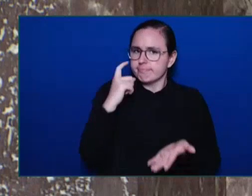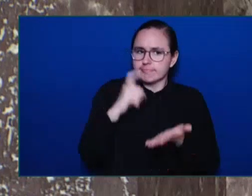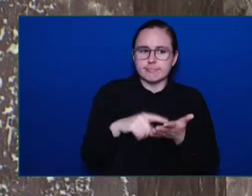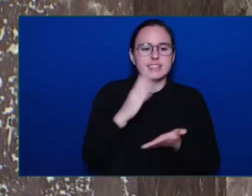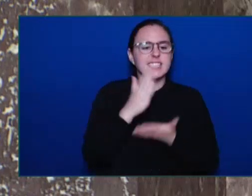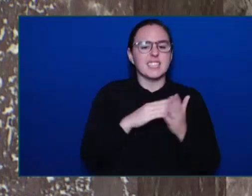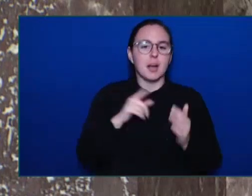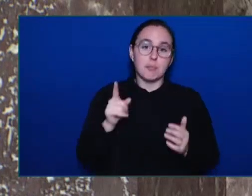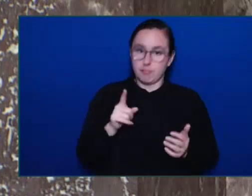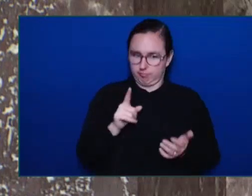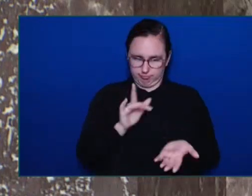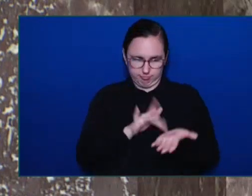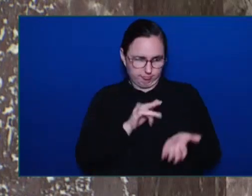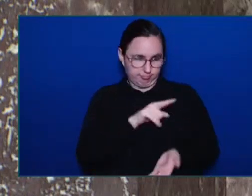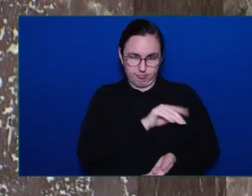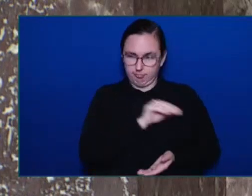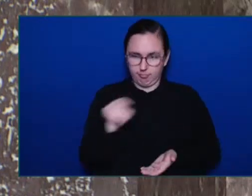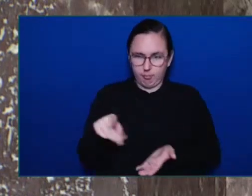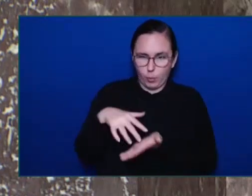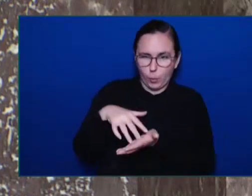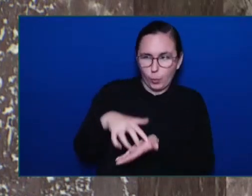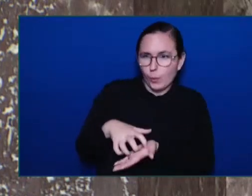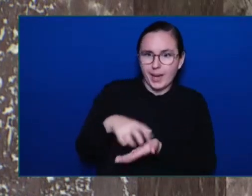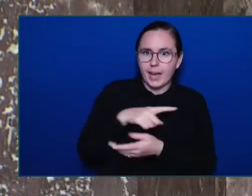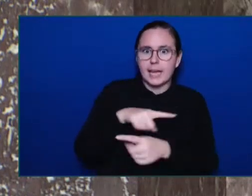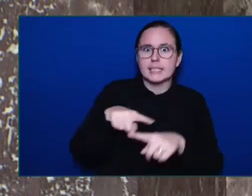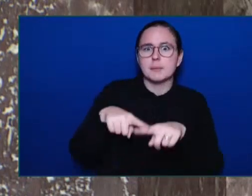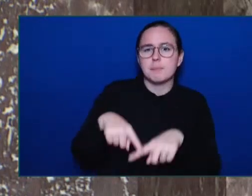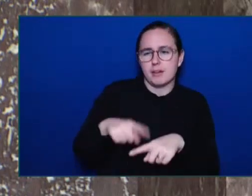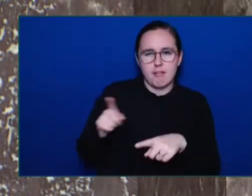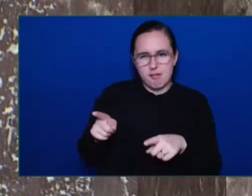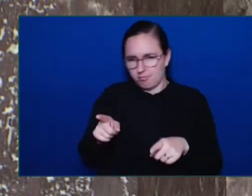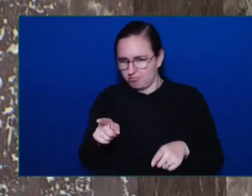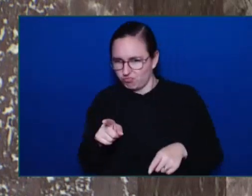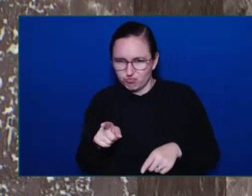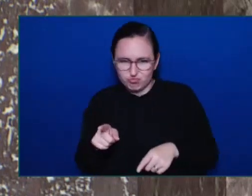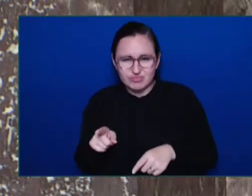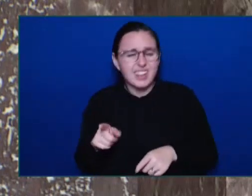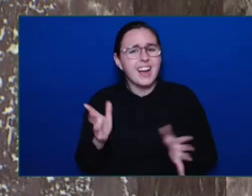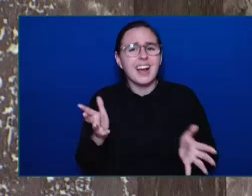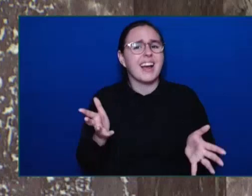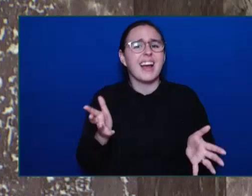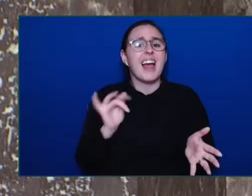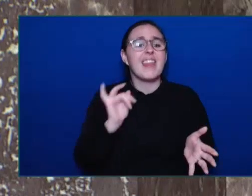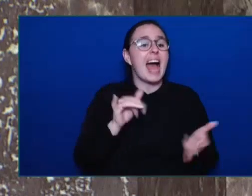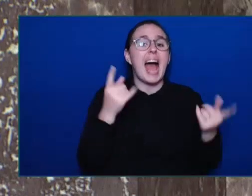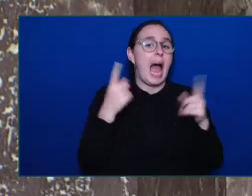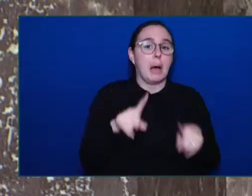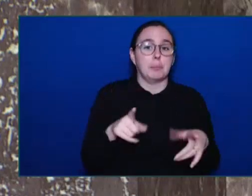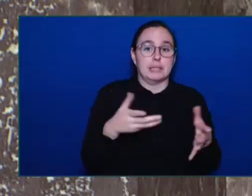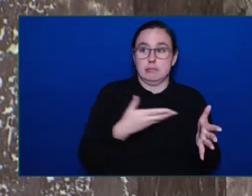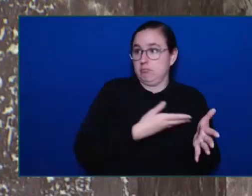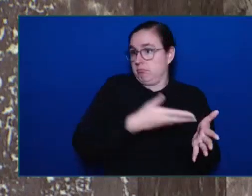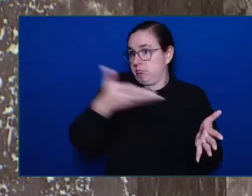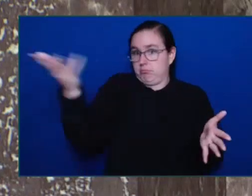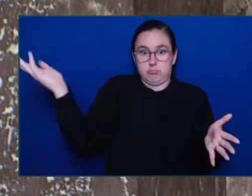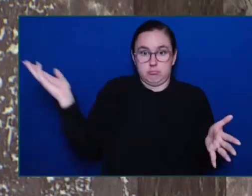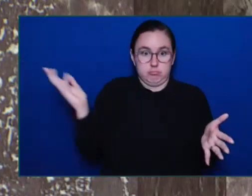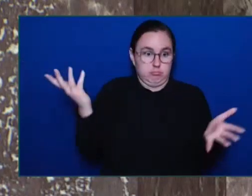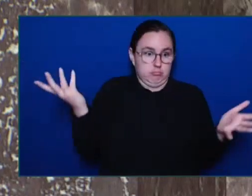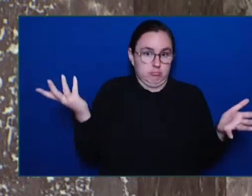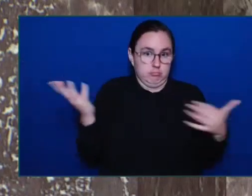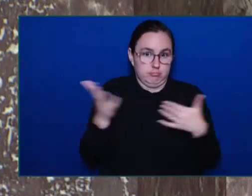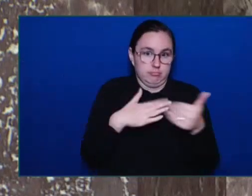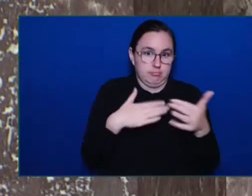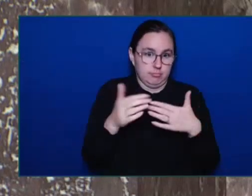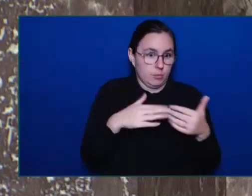the country, across North America, and parts of the world, Honourable Speaker. We're all in agreement that kind of behavior is awful, Honourable